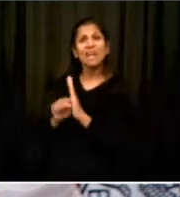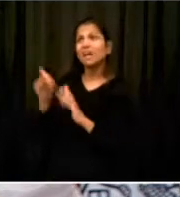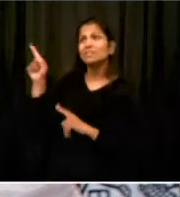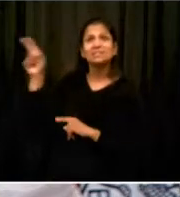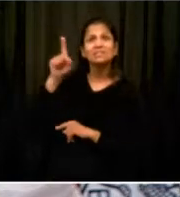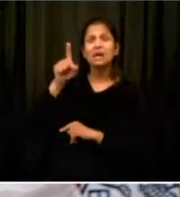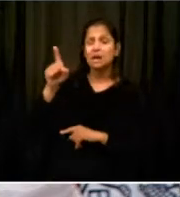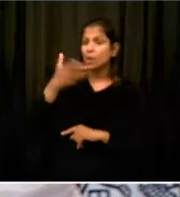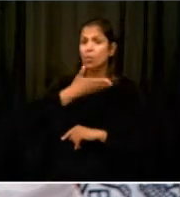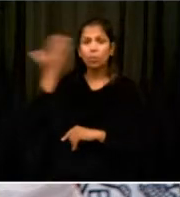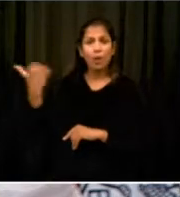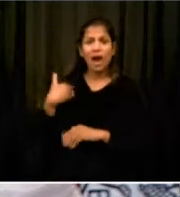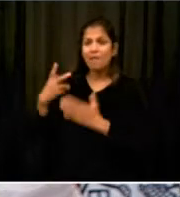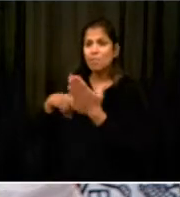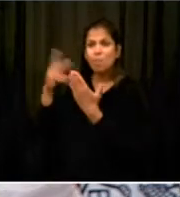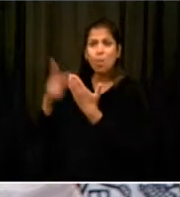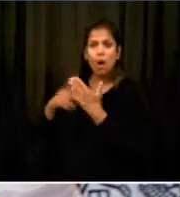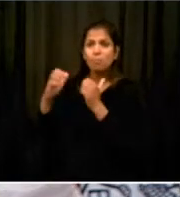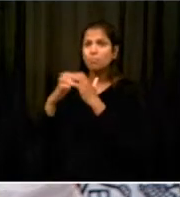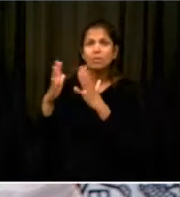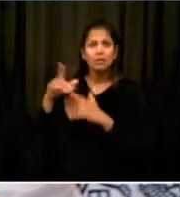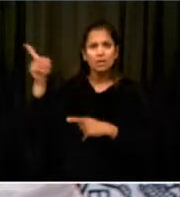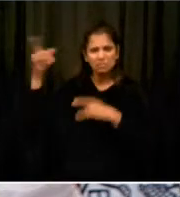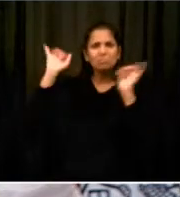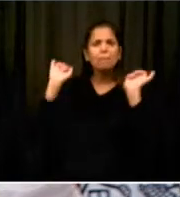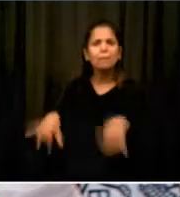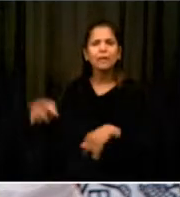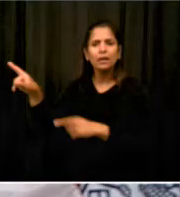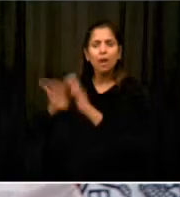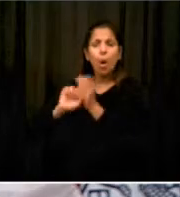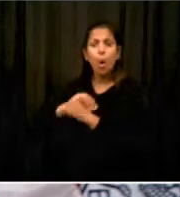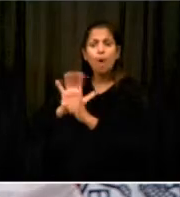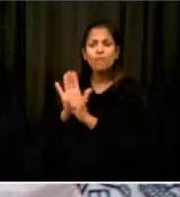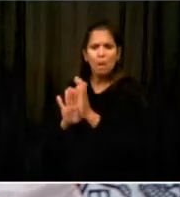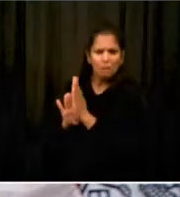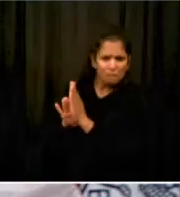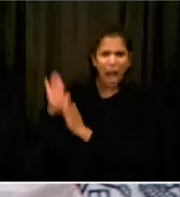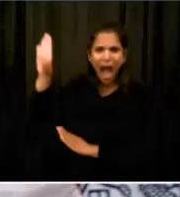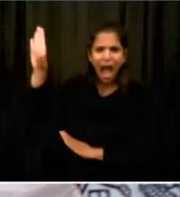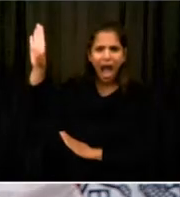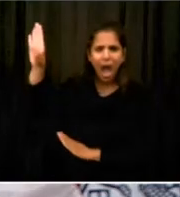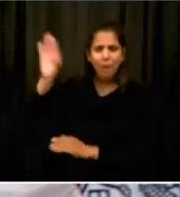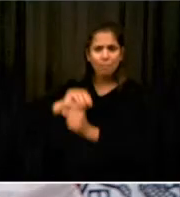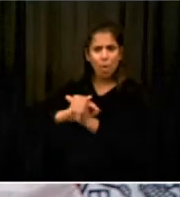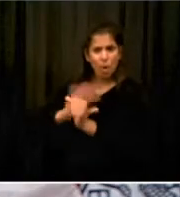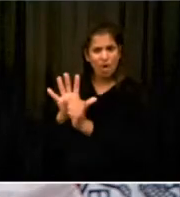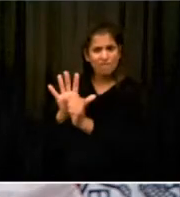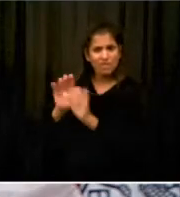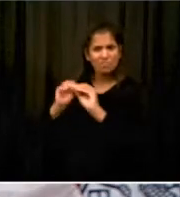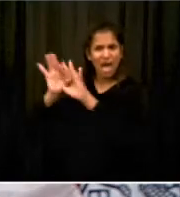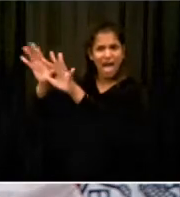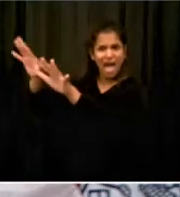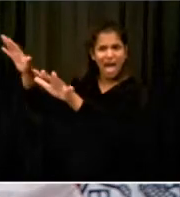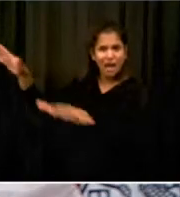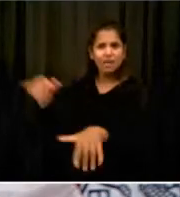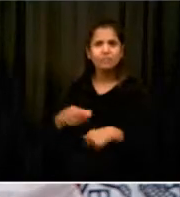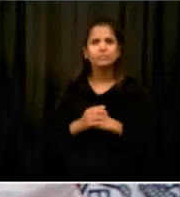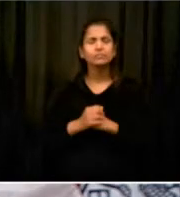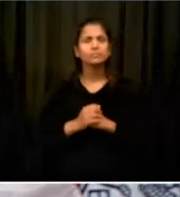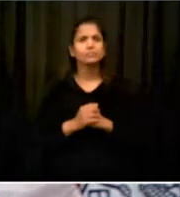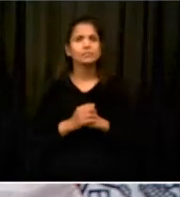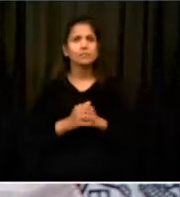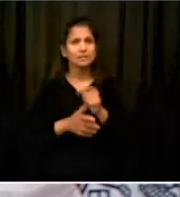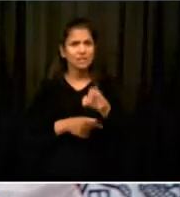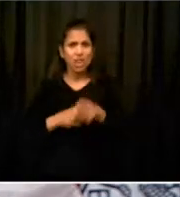have the ability to track people and make sure that they were getting the quarantining or support they needed. And lo and behold, you saw an explosion of